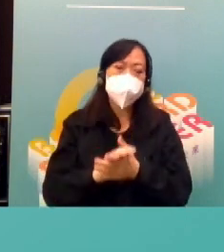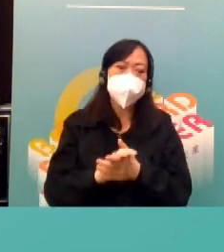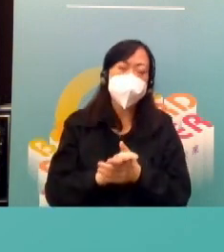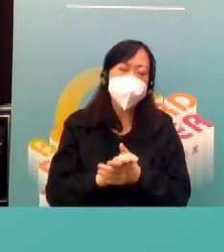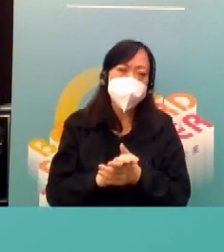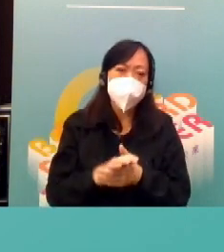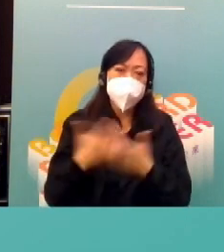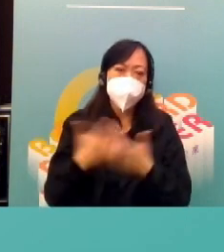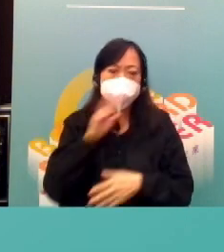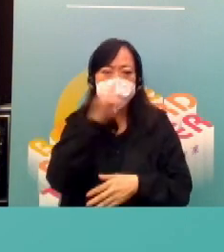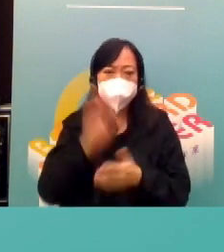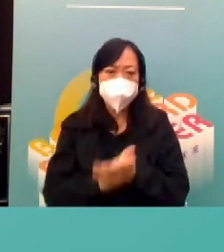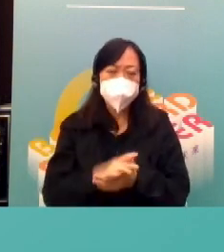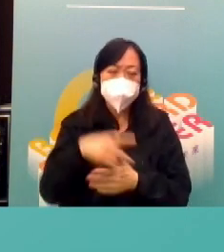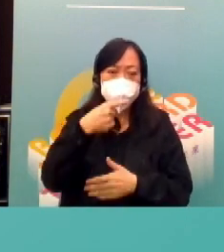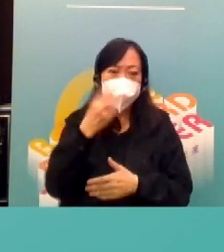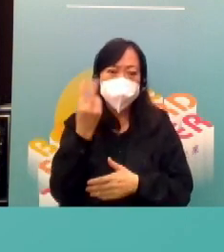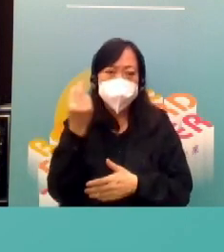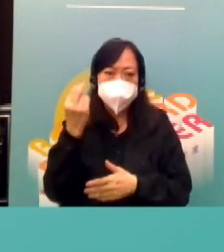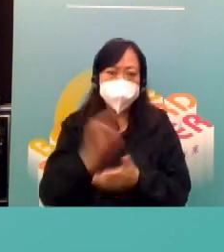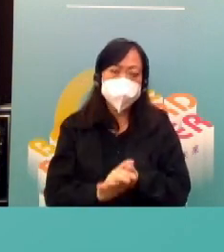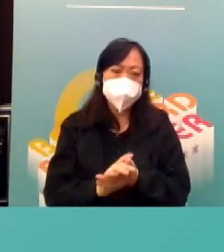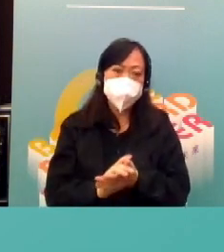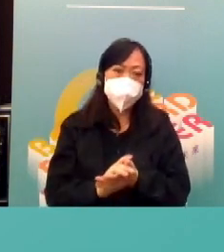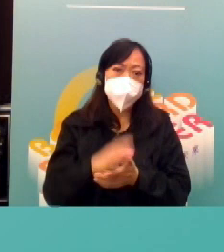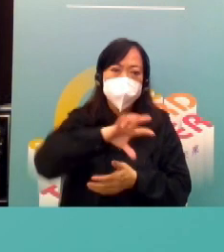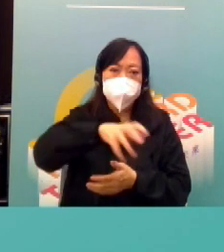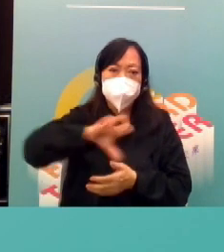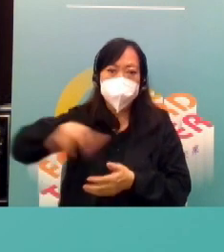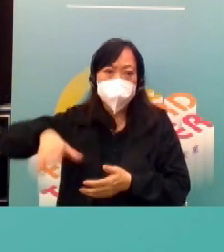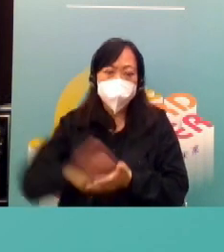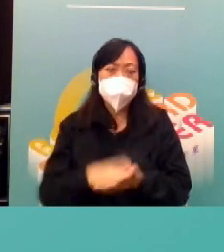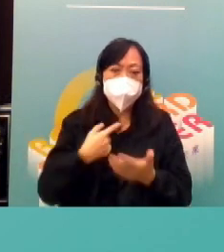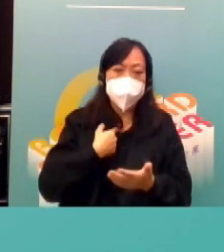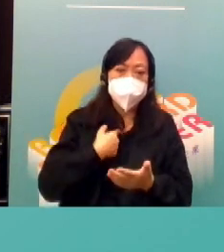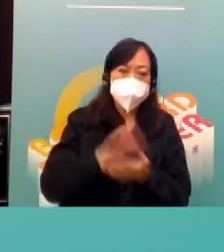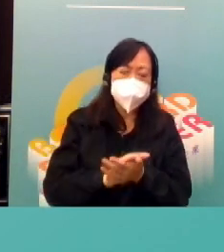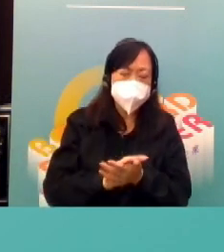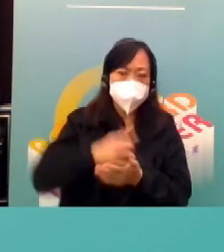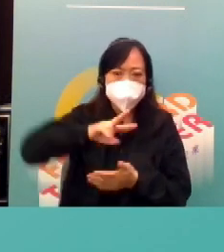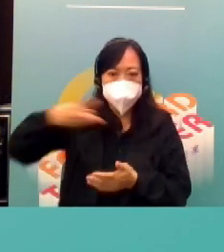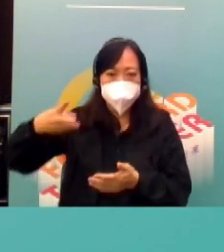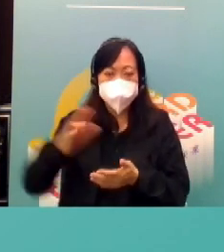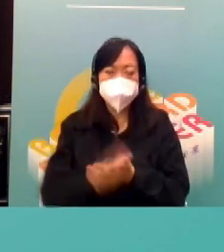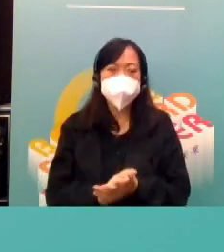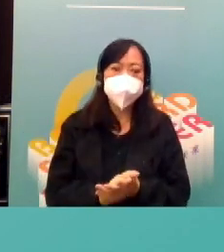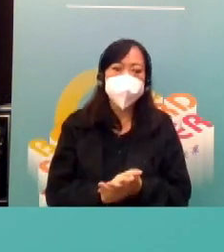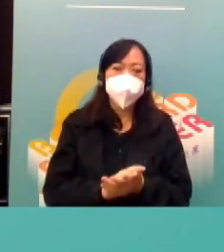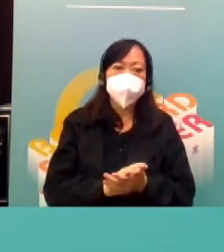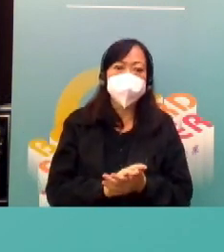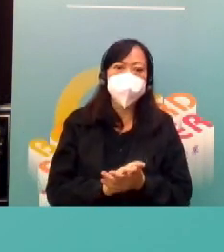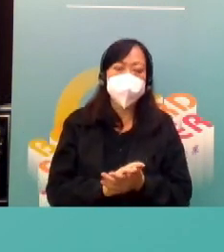to actually, what was the wording? Improving meaningful participation of vulnerable groups in the digital economy. And they targeted